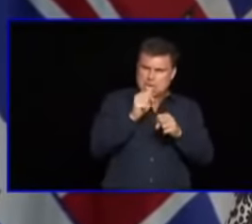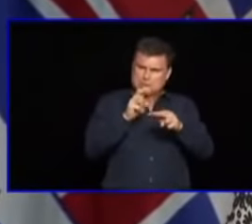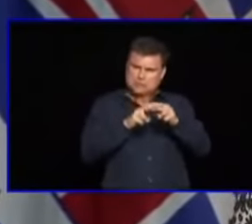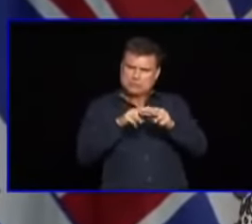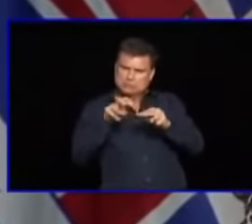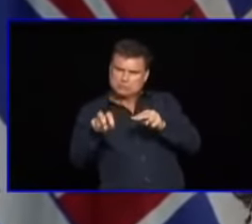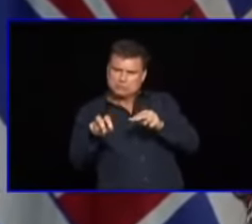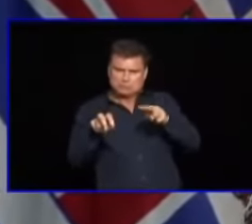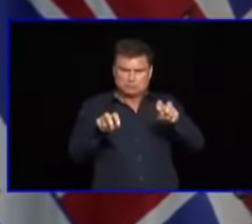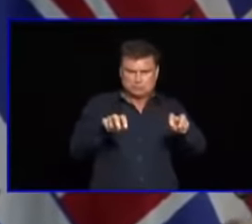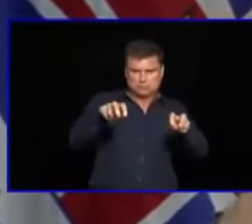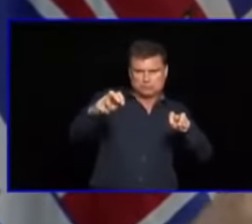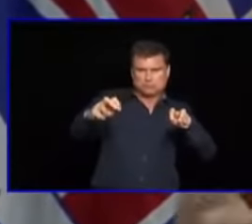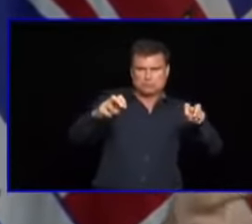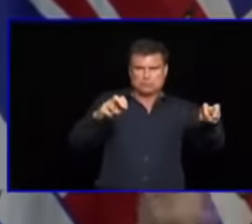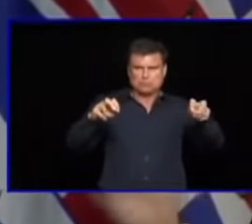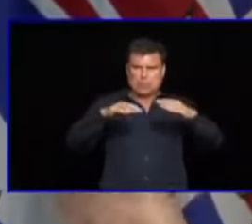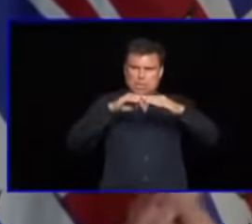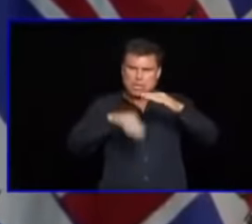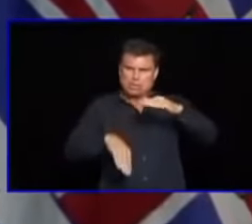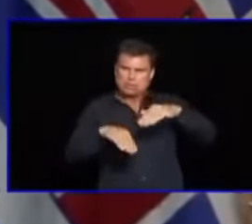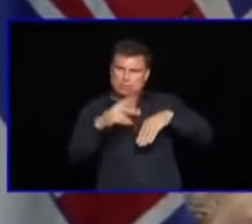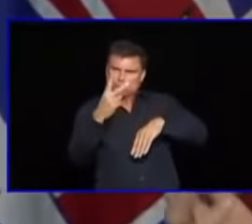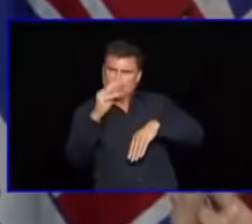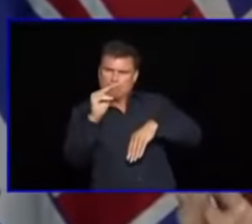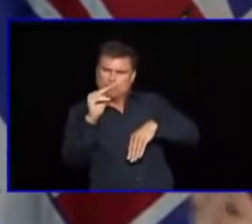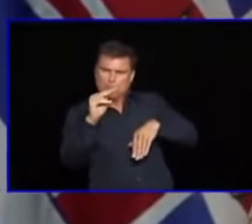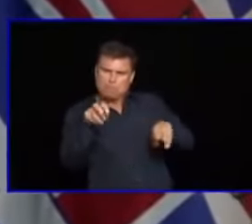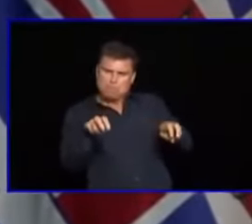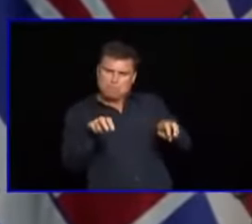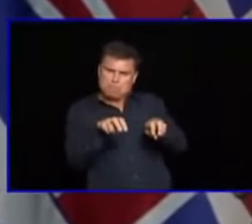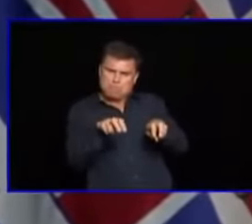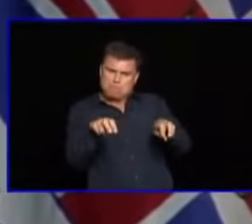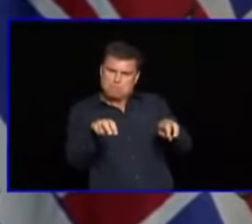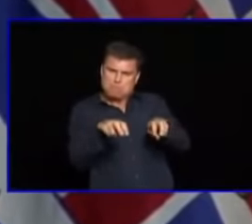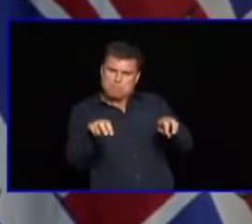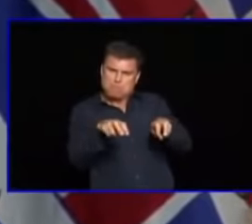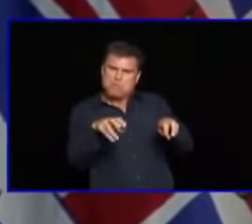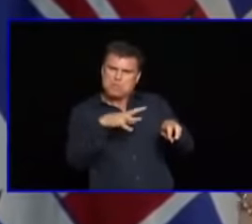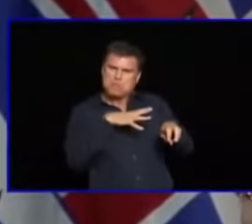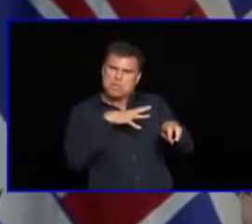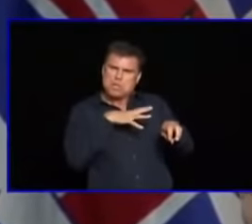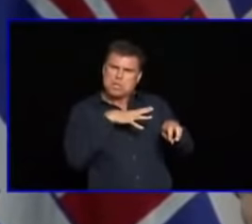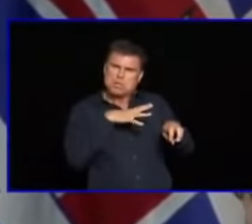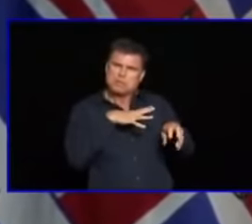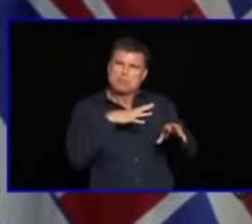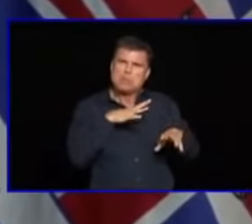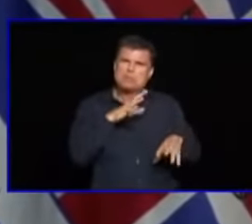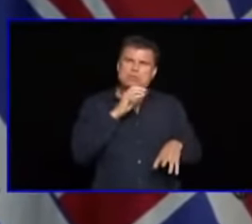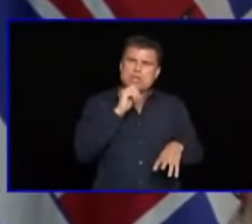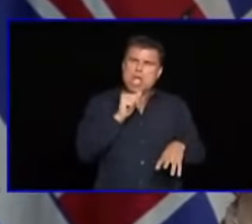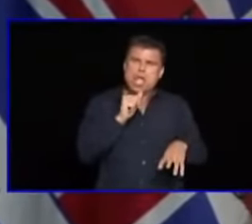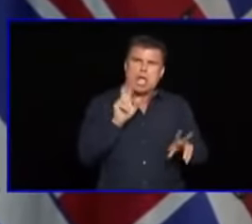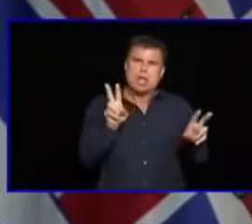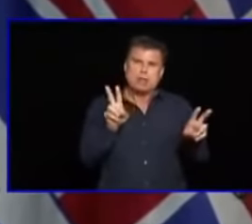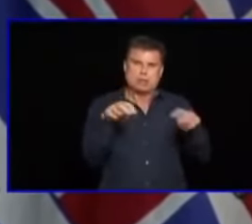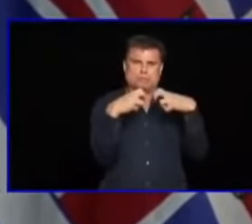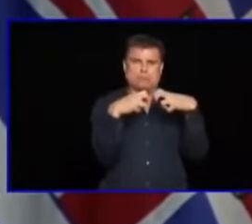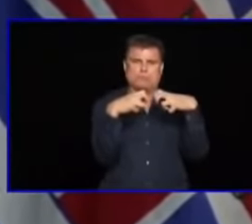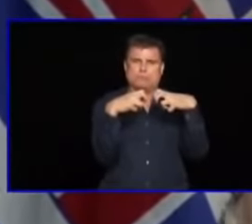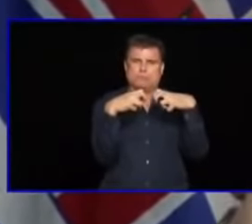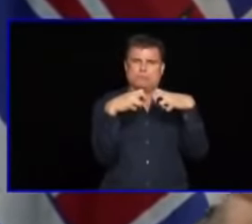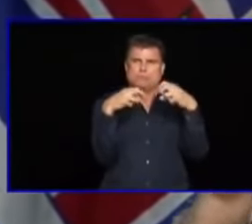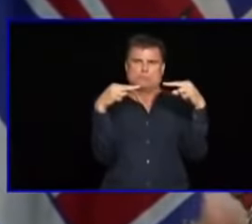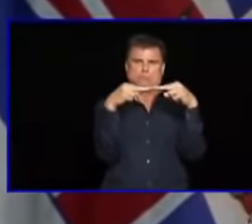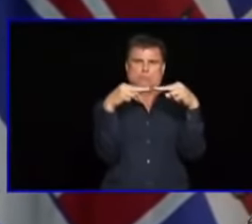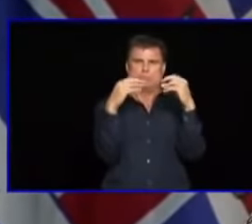that you're doing in those environments may be safe. And we're seeing that in workplaces where you have a small group of people. So a